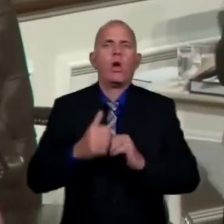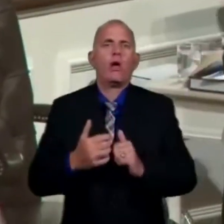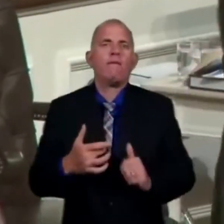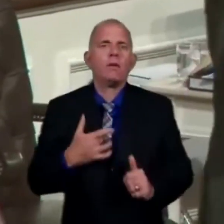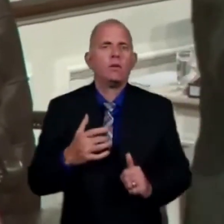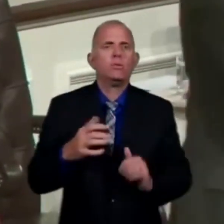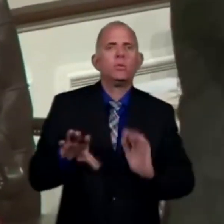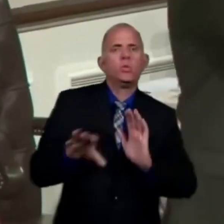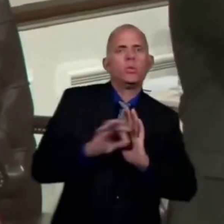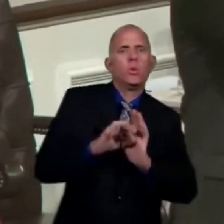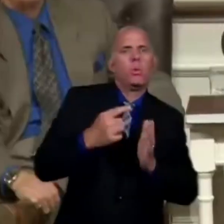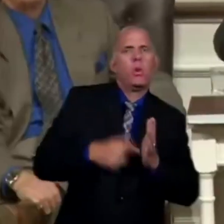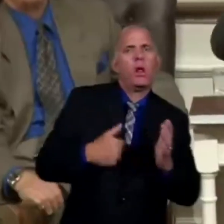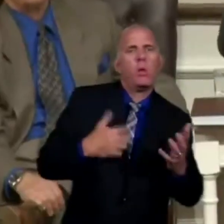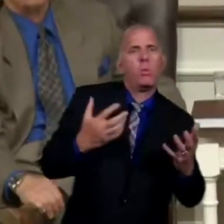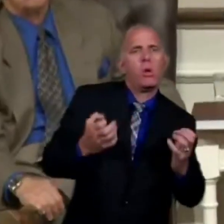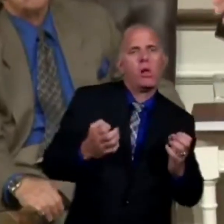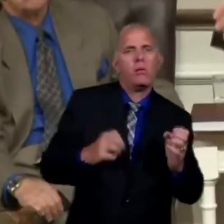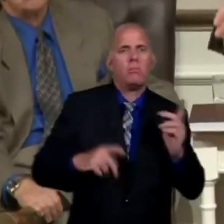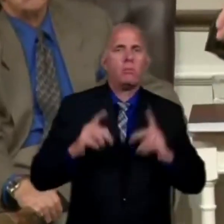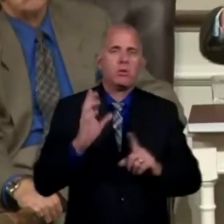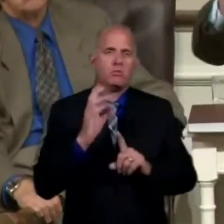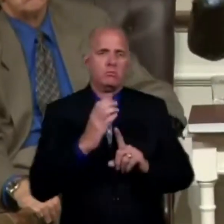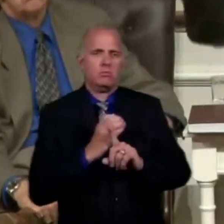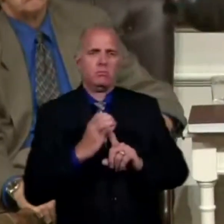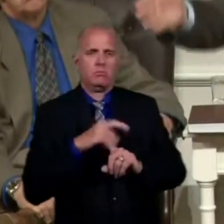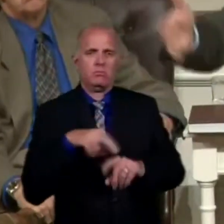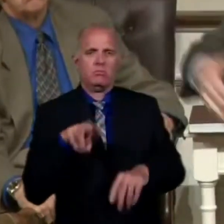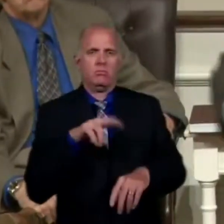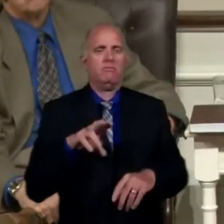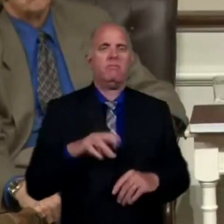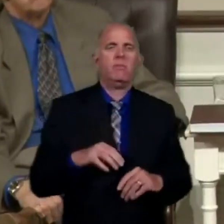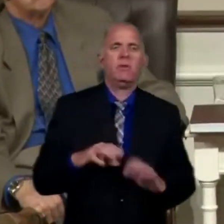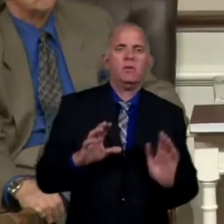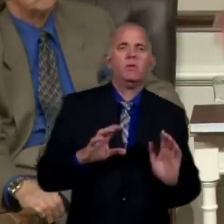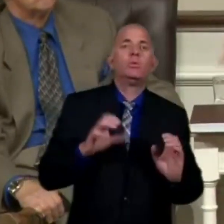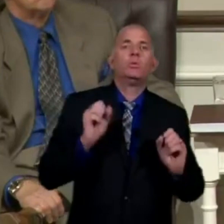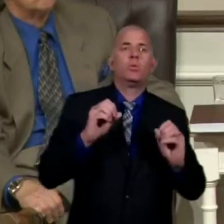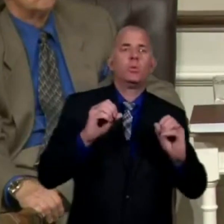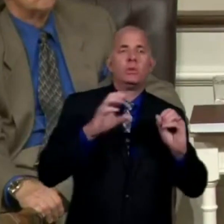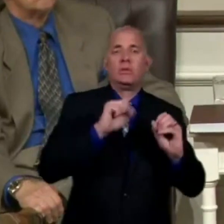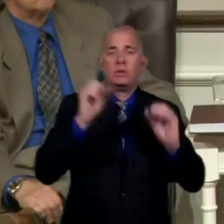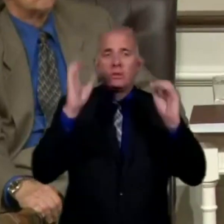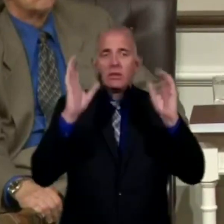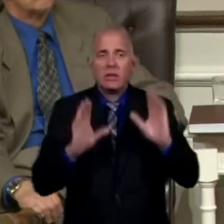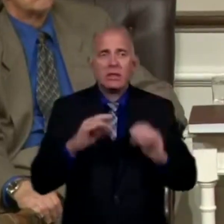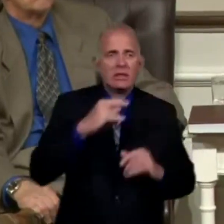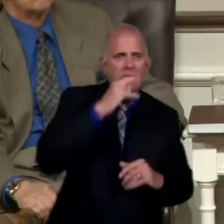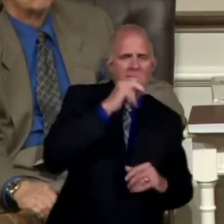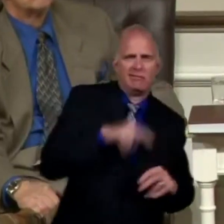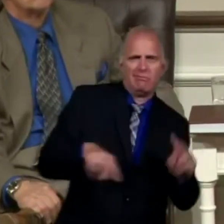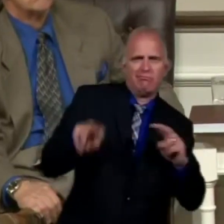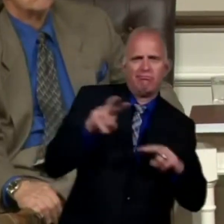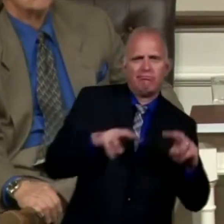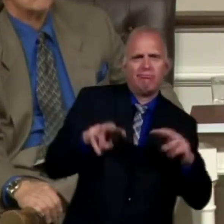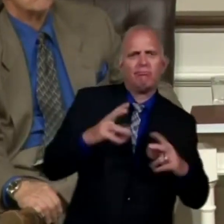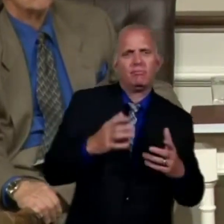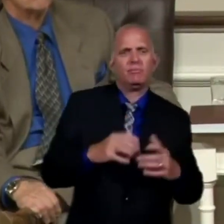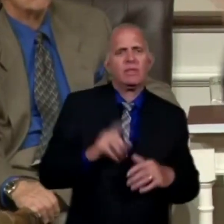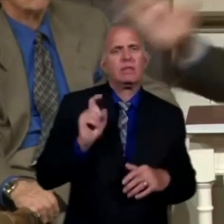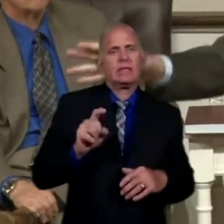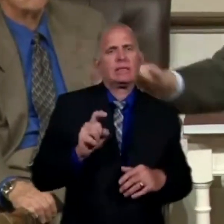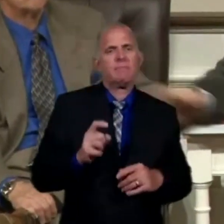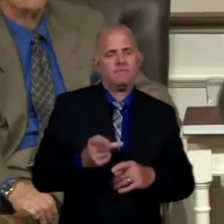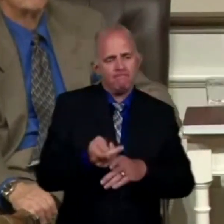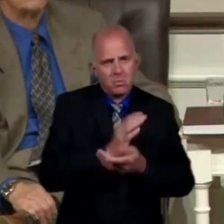lifestyles. And when people are looking at you, and you got Sunday school members and Sunday school teachers and kids looking at you, you ought to be on the high road of holiness.